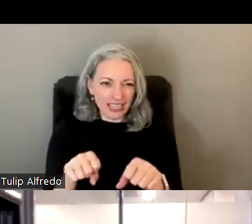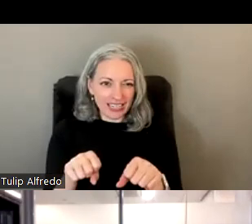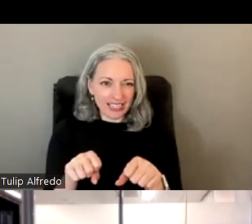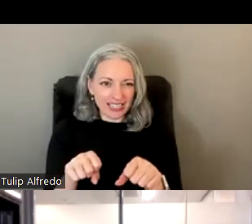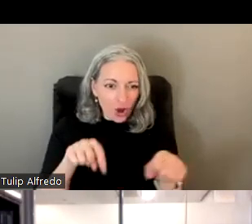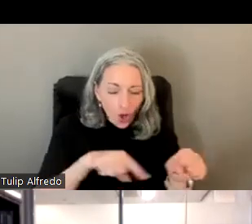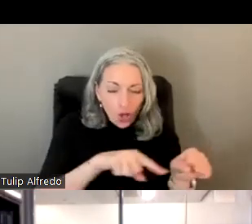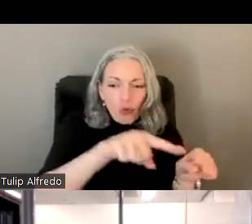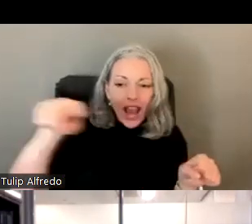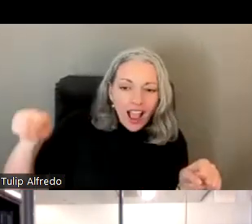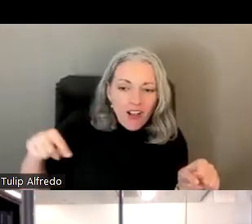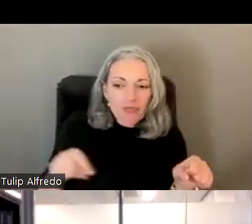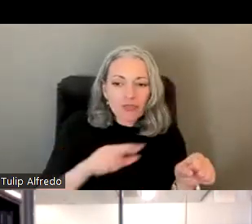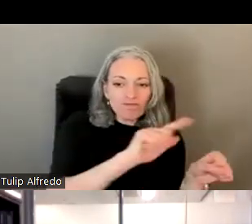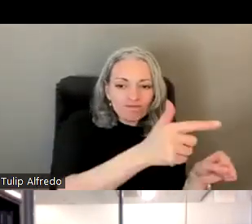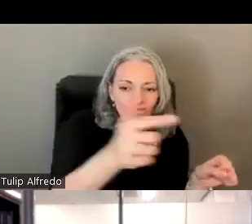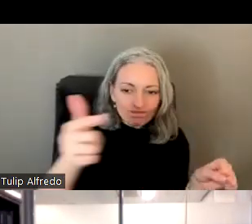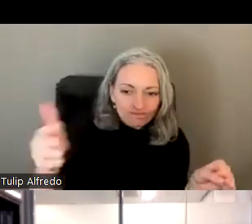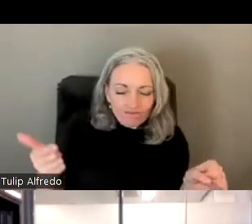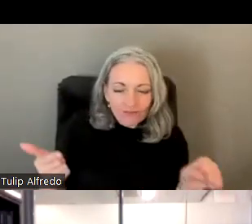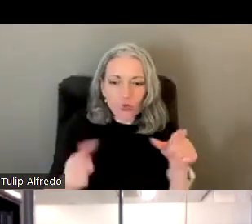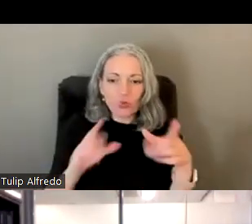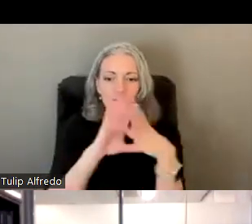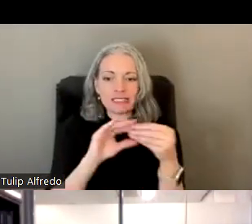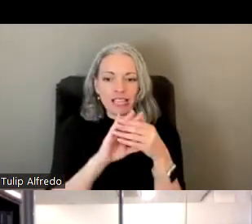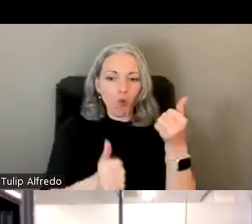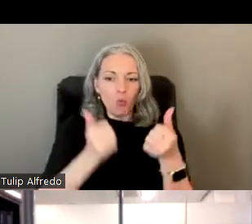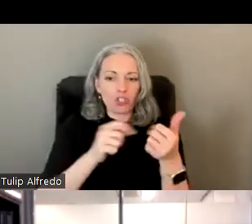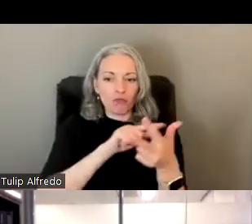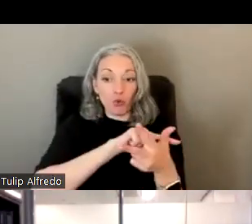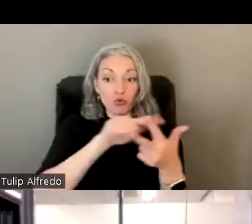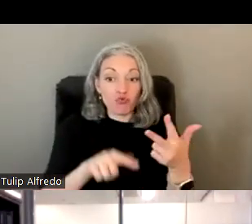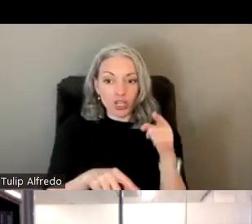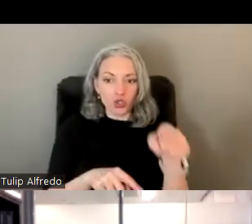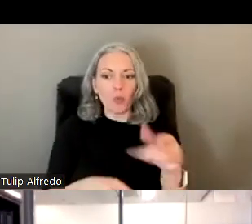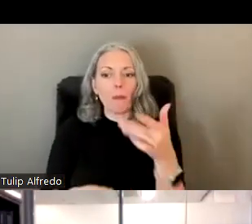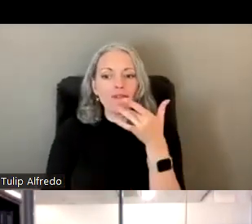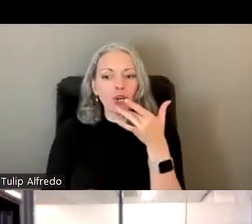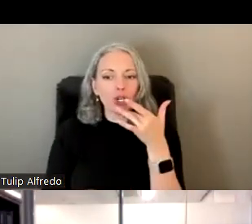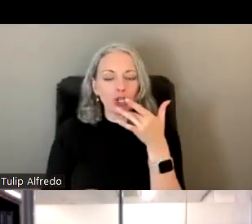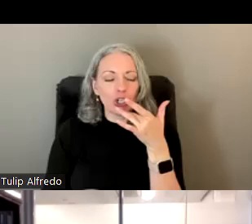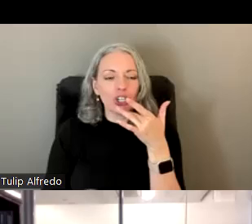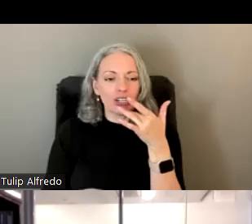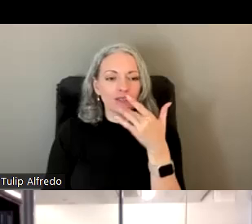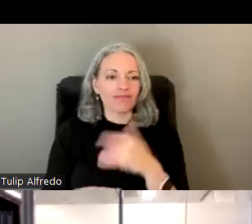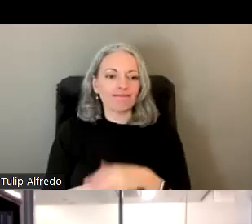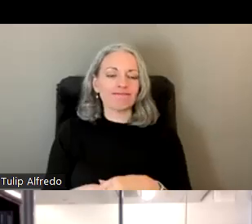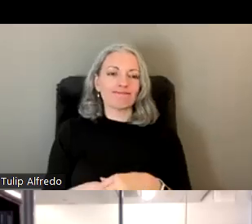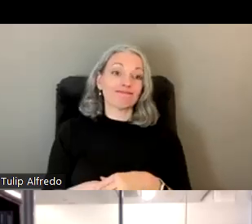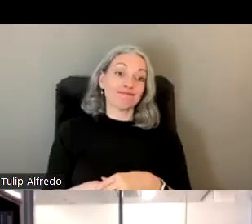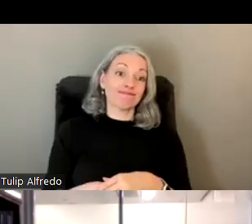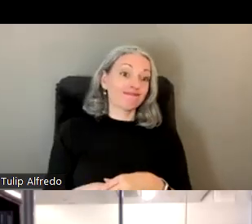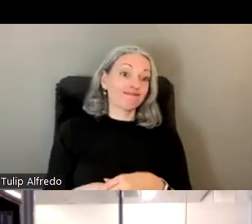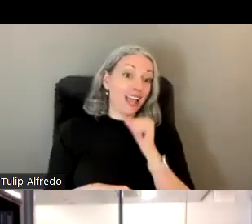have people express their preference for one of those three, which I'm